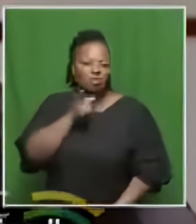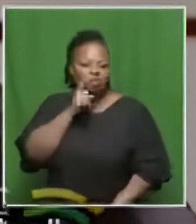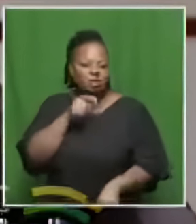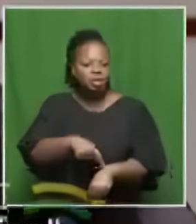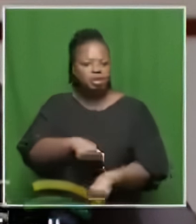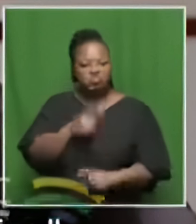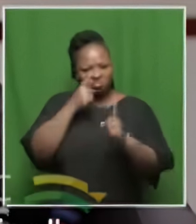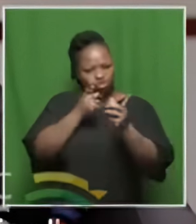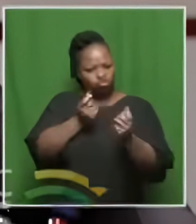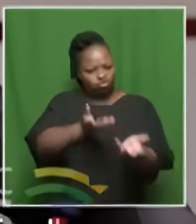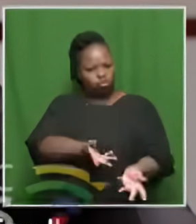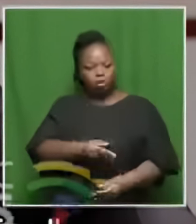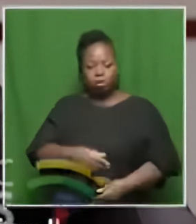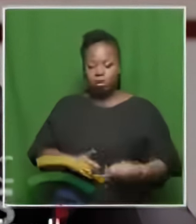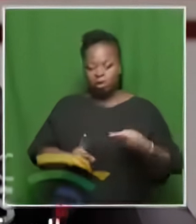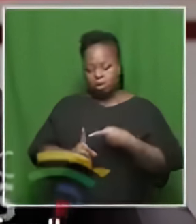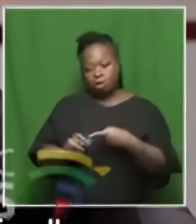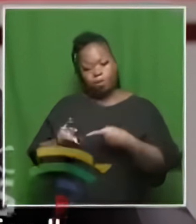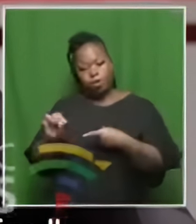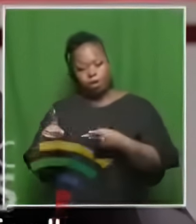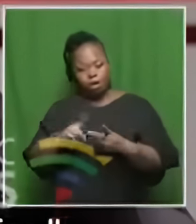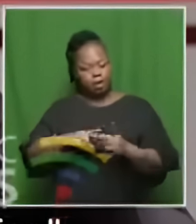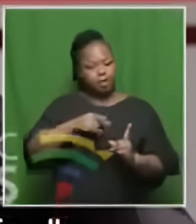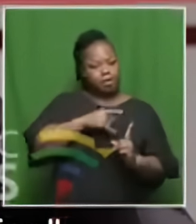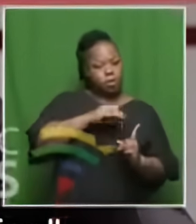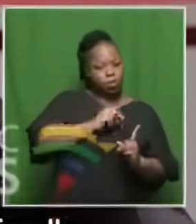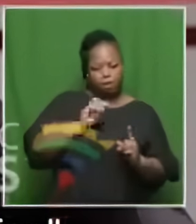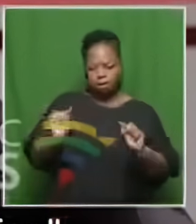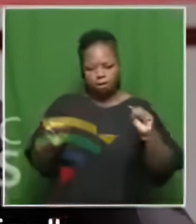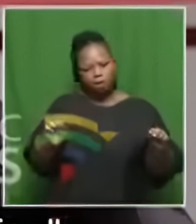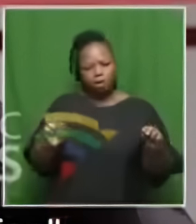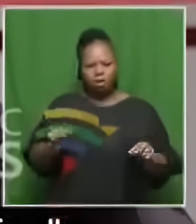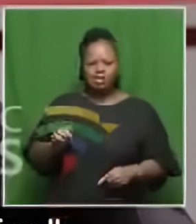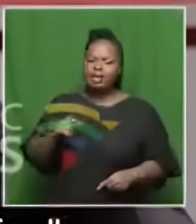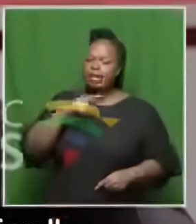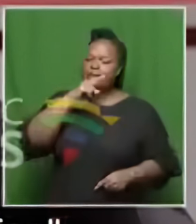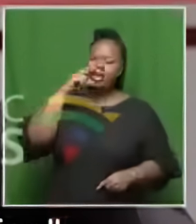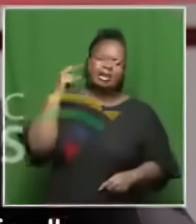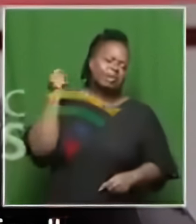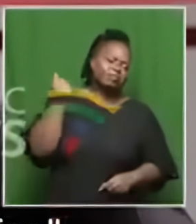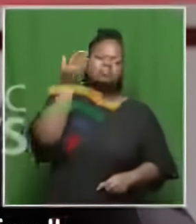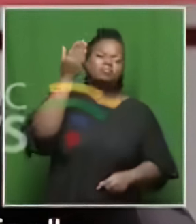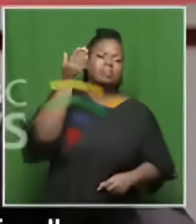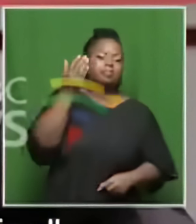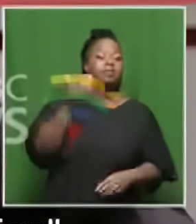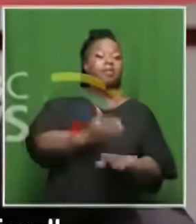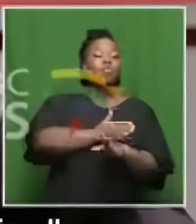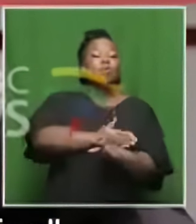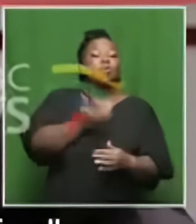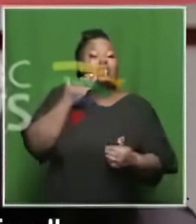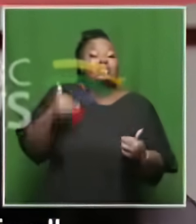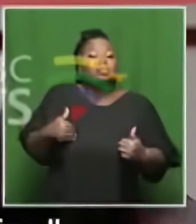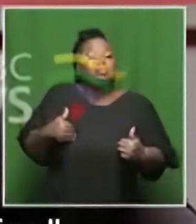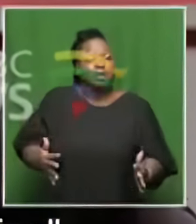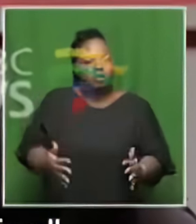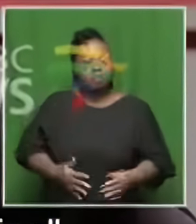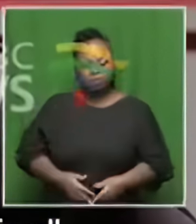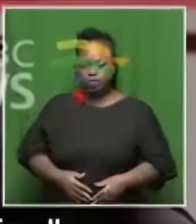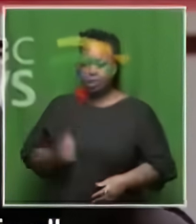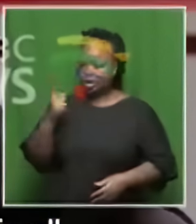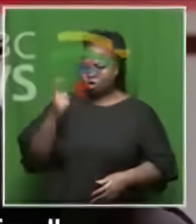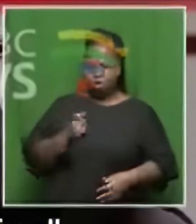was done deliberately. Paul O'Sullivan and Brown Mokhotsi were raised, their names were raised right at the beginning.